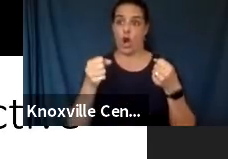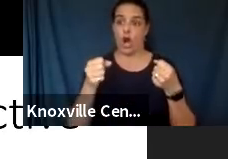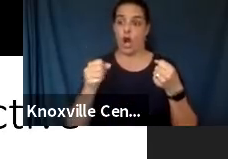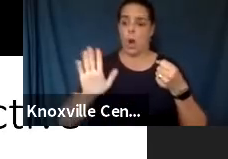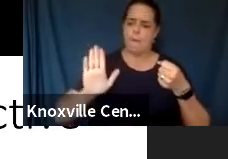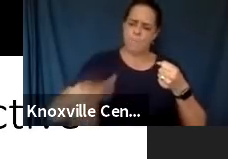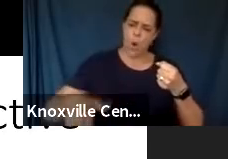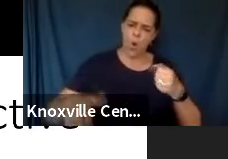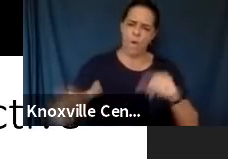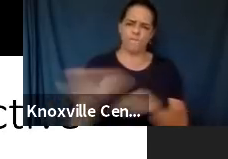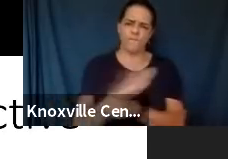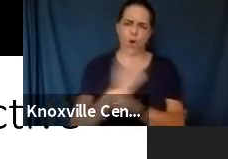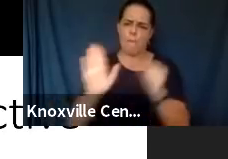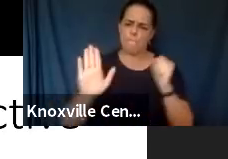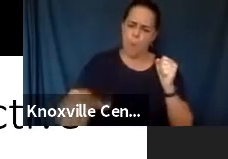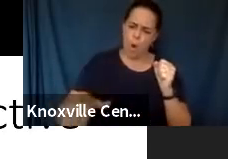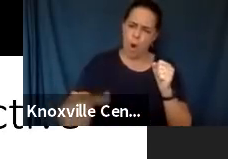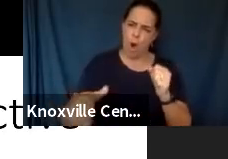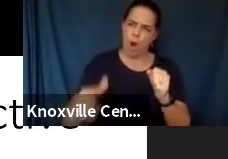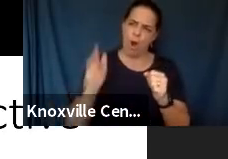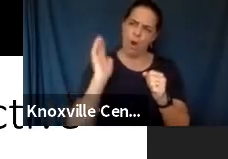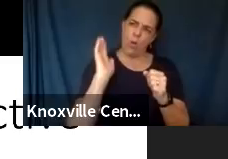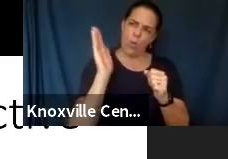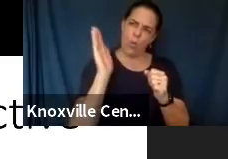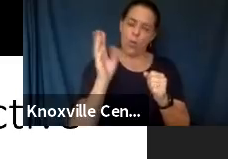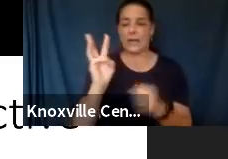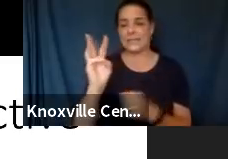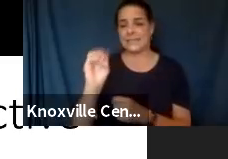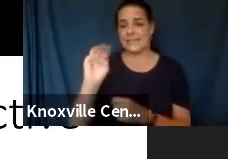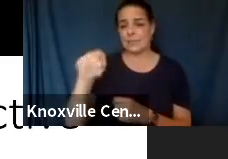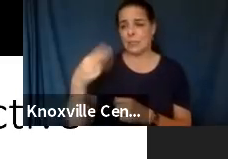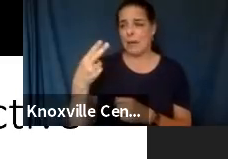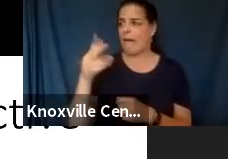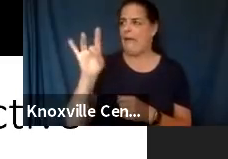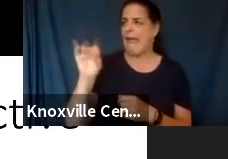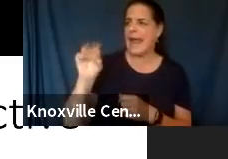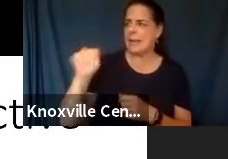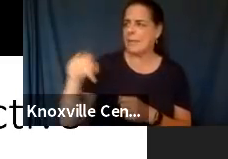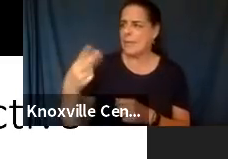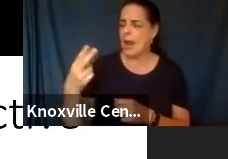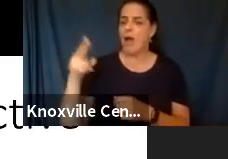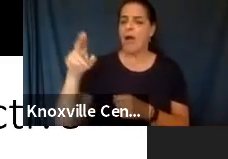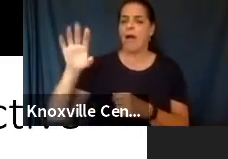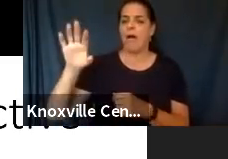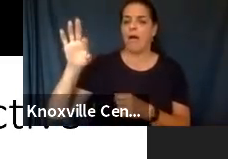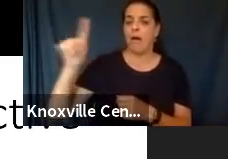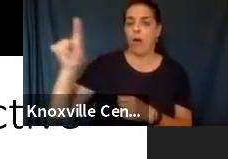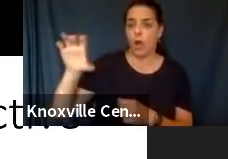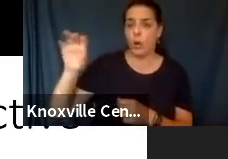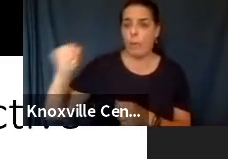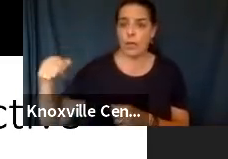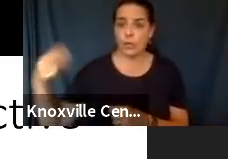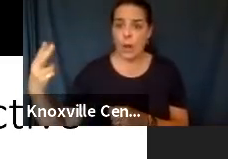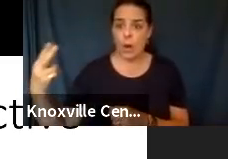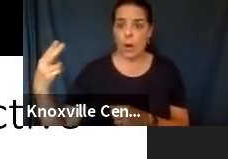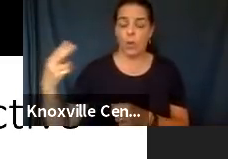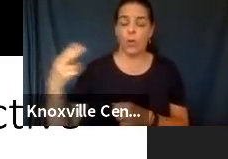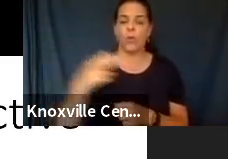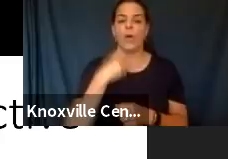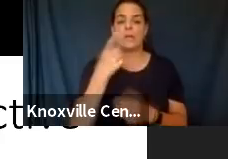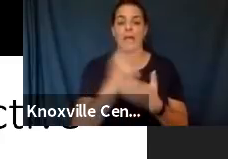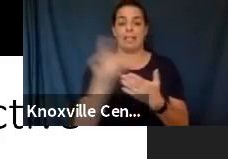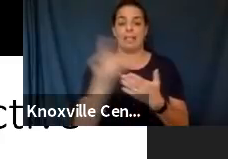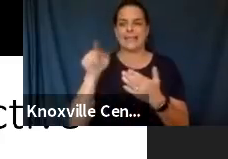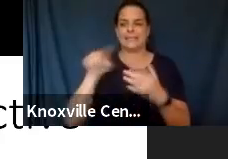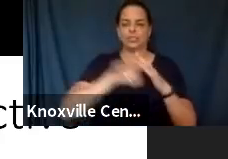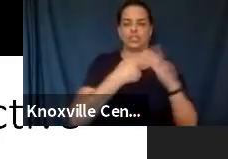the accelerator and we were going 60 miles an hour, 80 miles an hour, 100 miles an hour, what I said last week as this started to